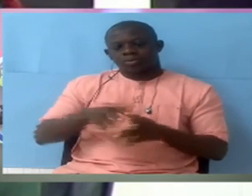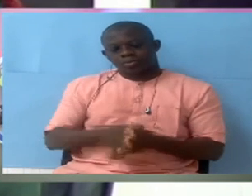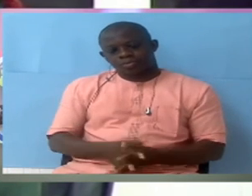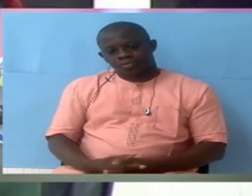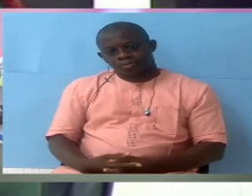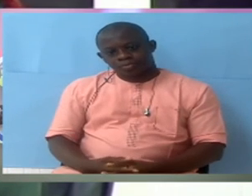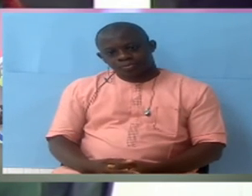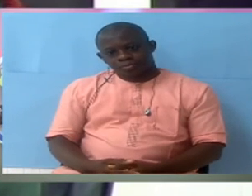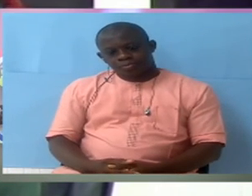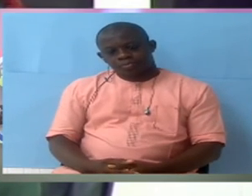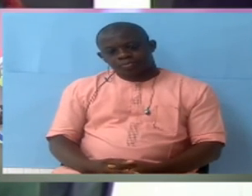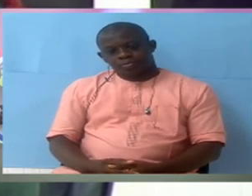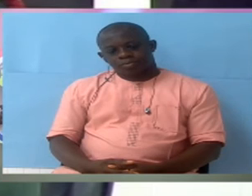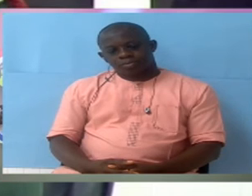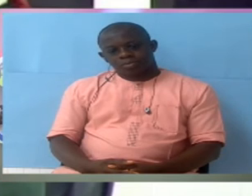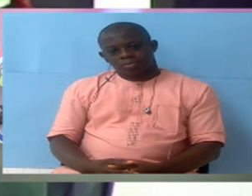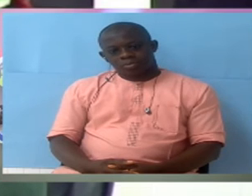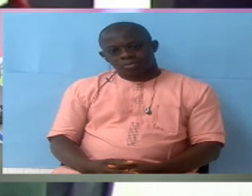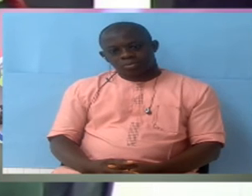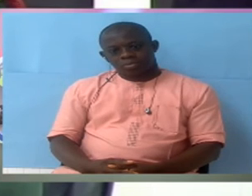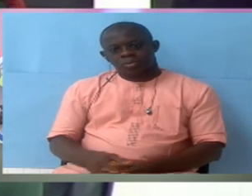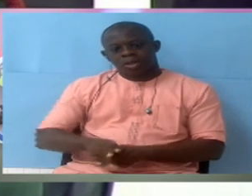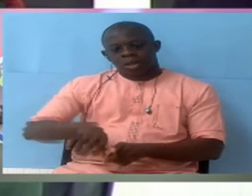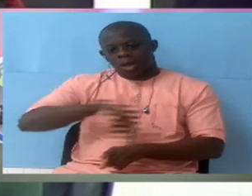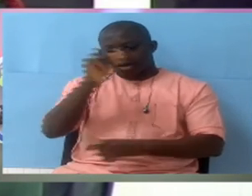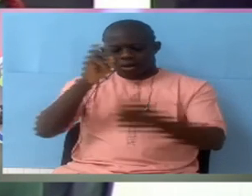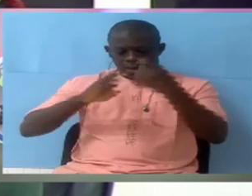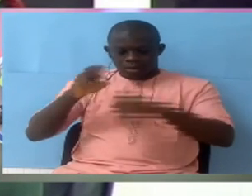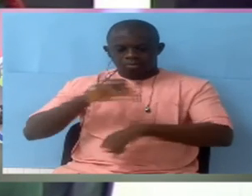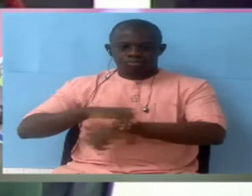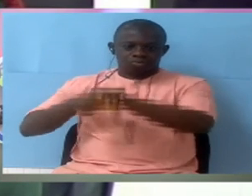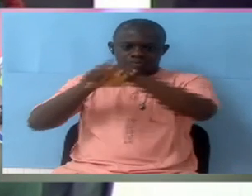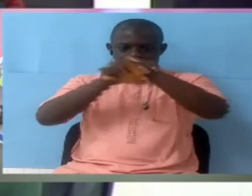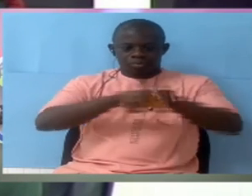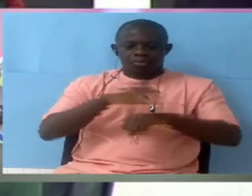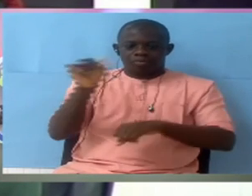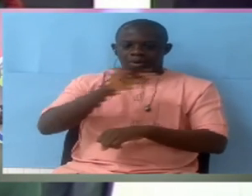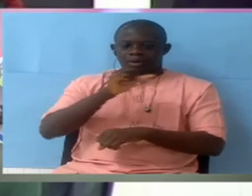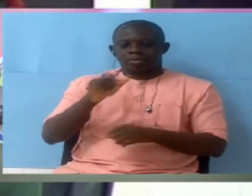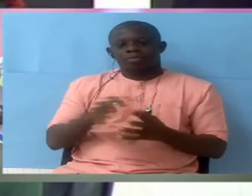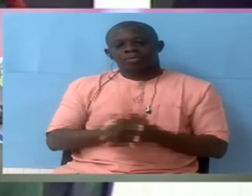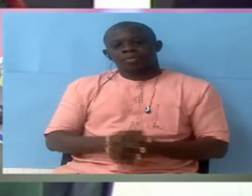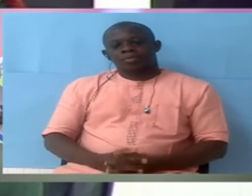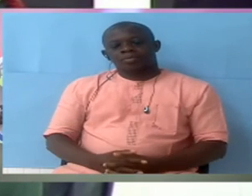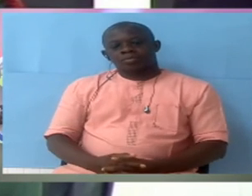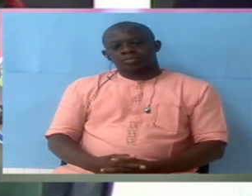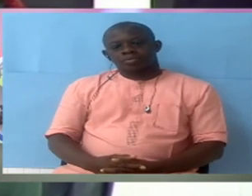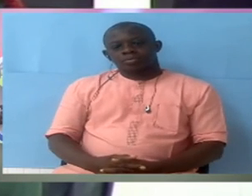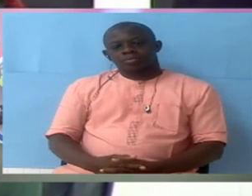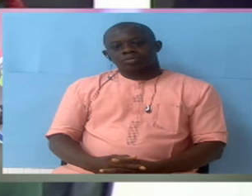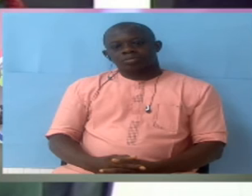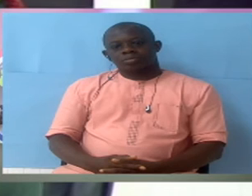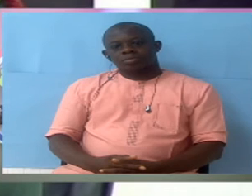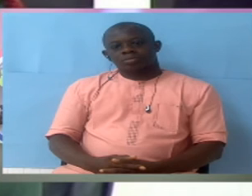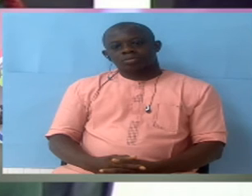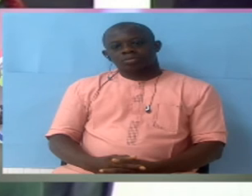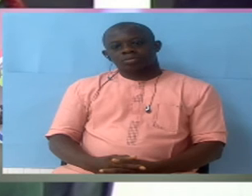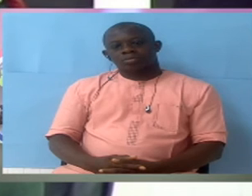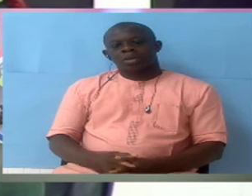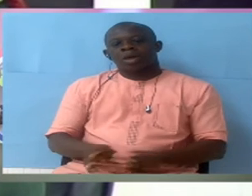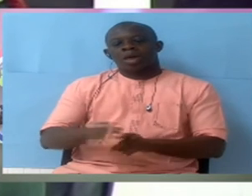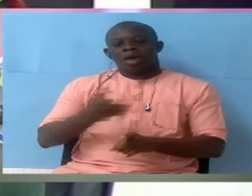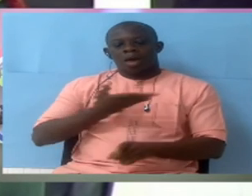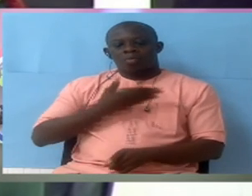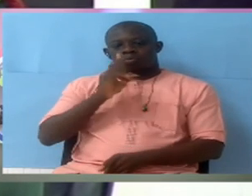wanak bi ba mëna sangu. And then bring me back. Delo ci waat ma. There is one a very good prison